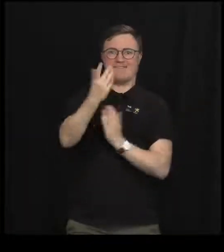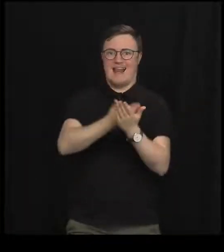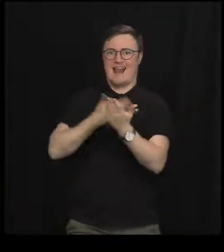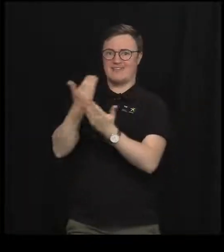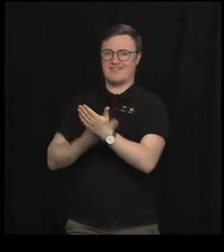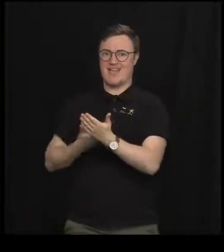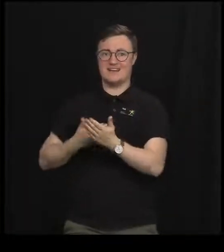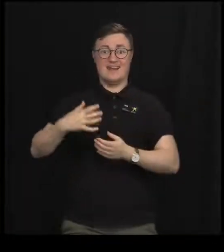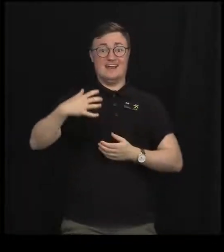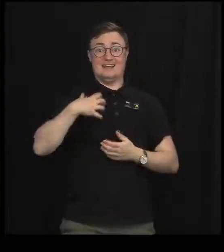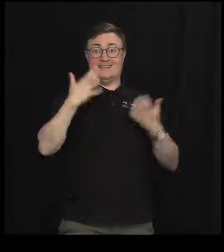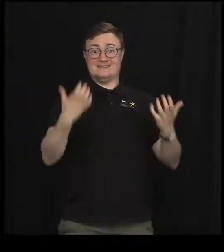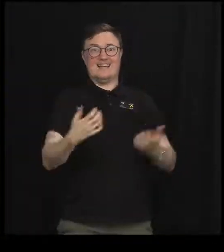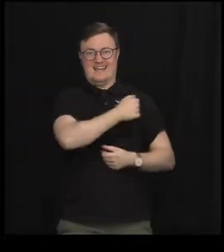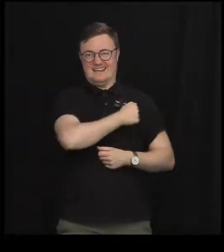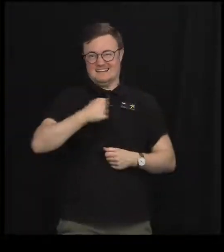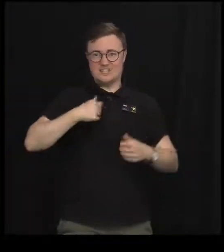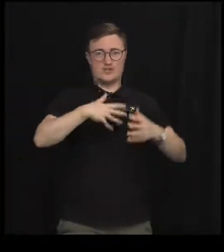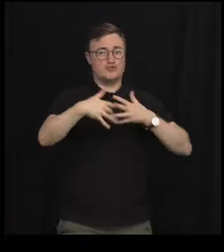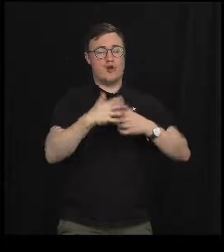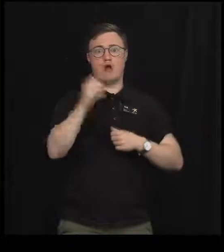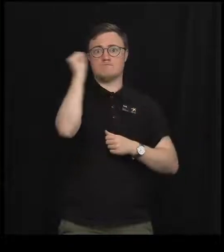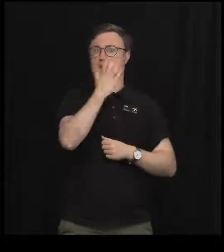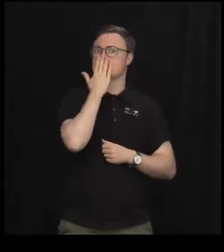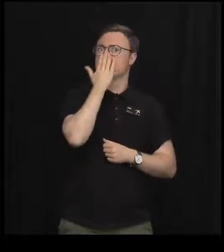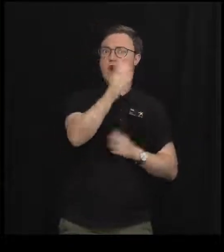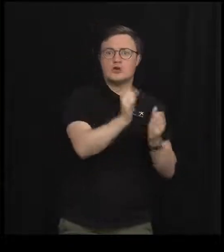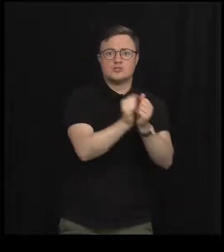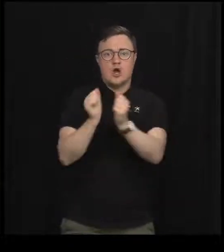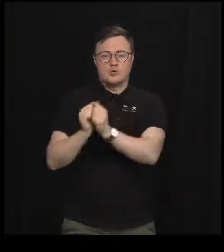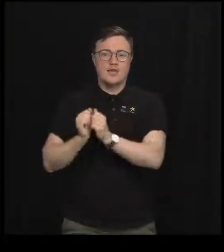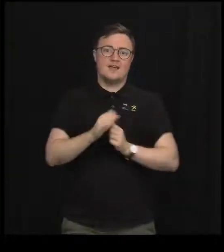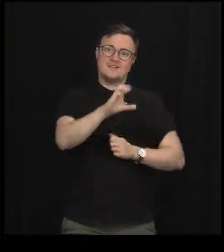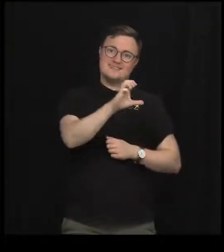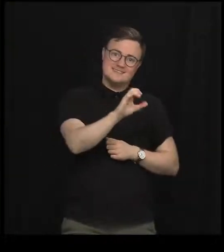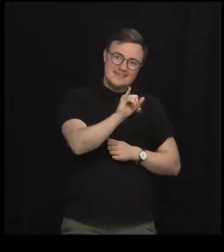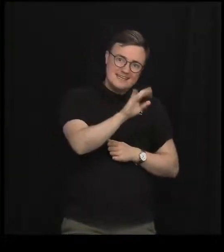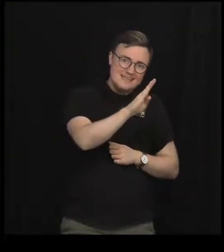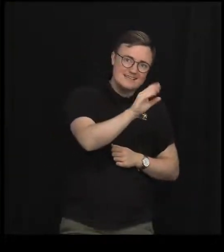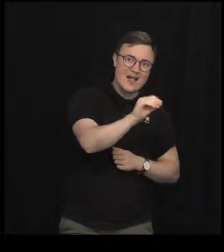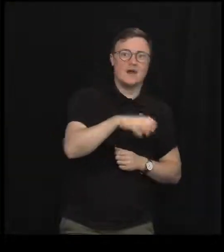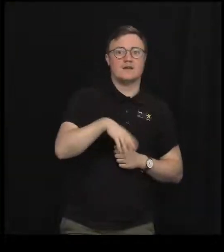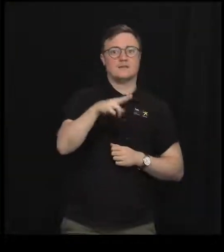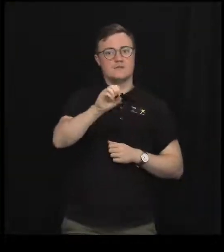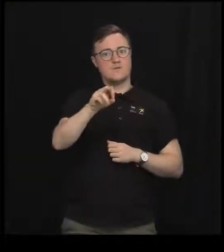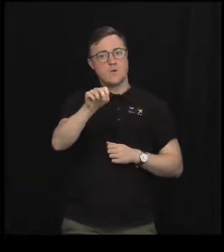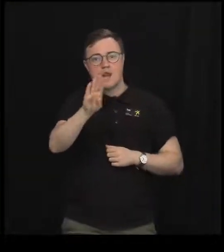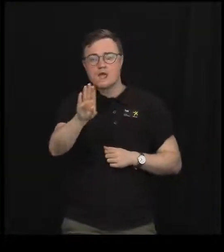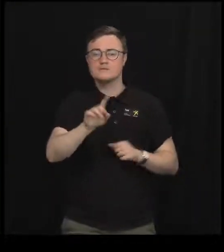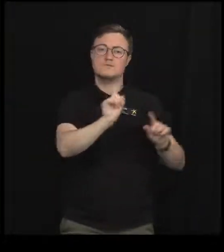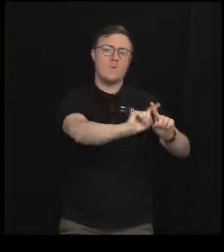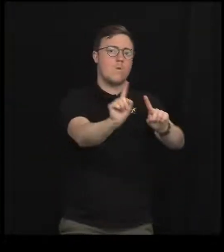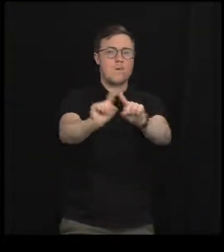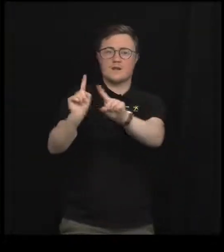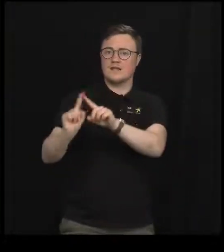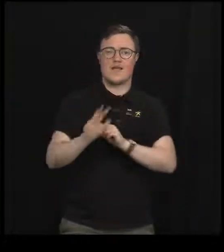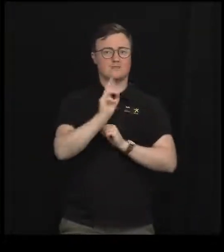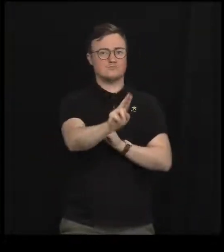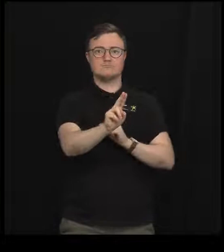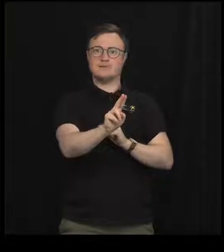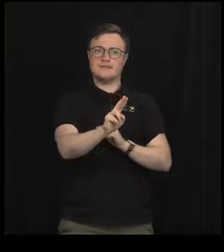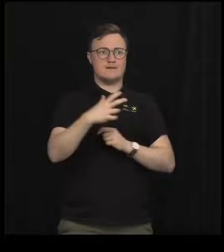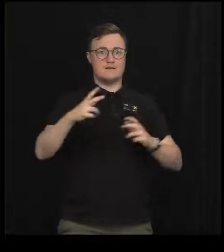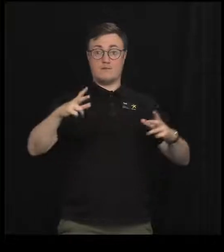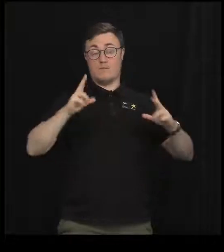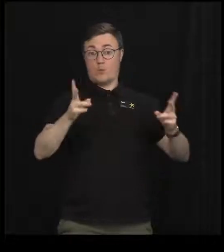lot of great stuff that Sida and NORAD and Danida and others do. And there's also a very lively and thriving private